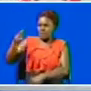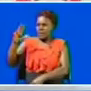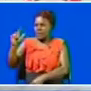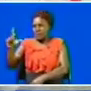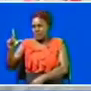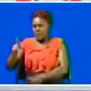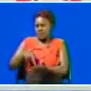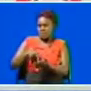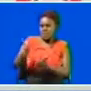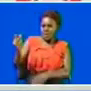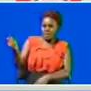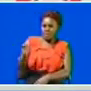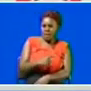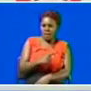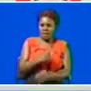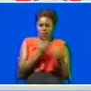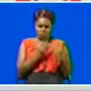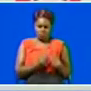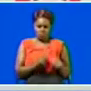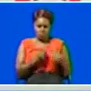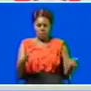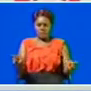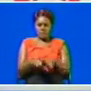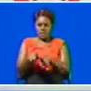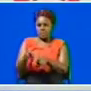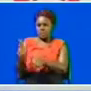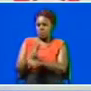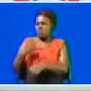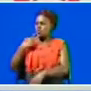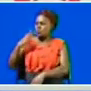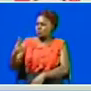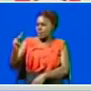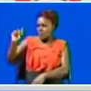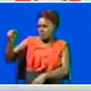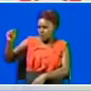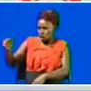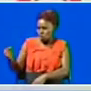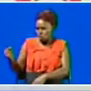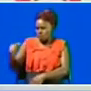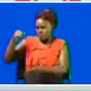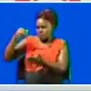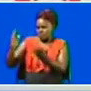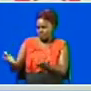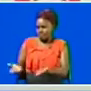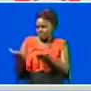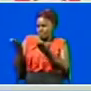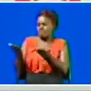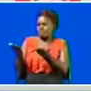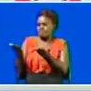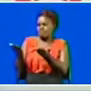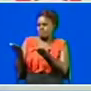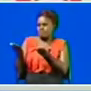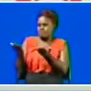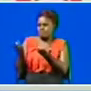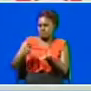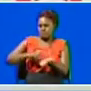salaries, pensions, everything else here. We have spent another $200 million improving the facilities